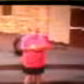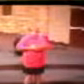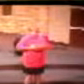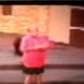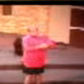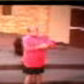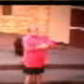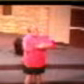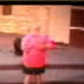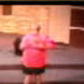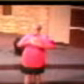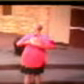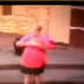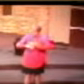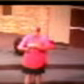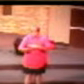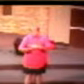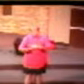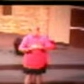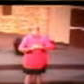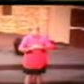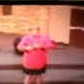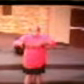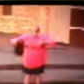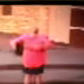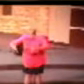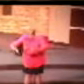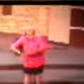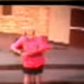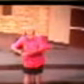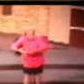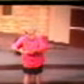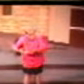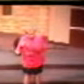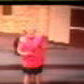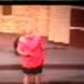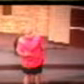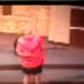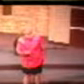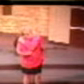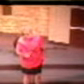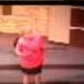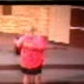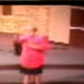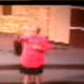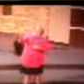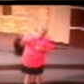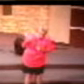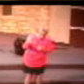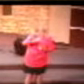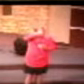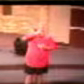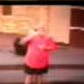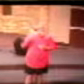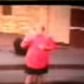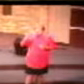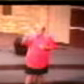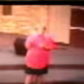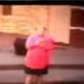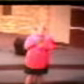who's born in a manger out back, who comes for the sake of love, to embody love,